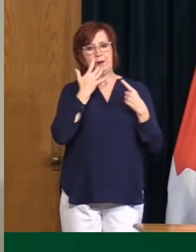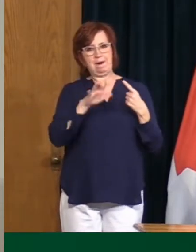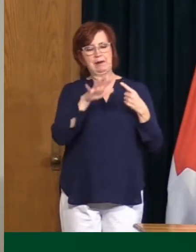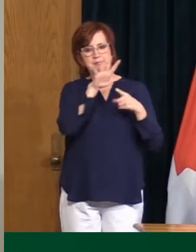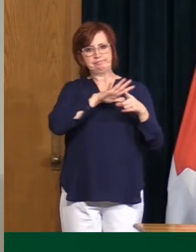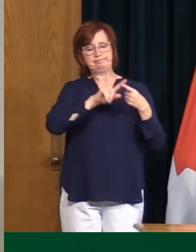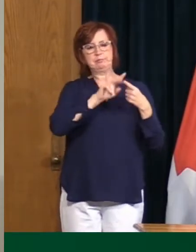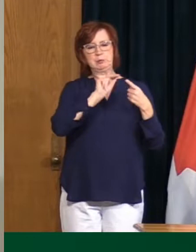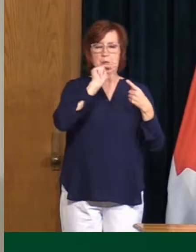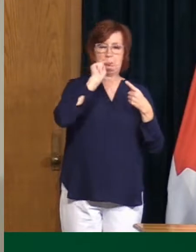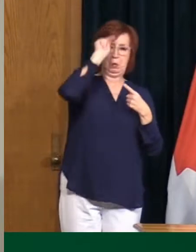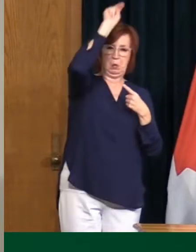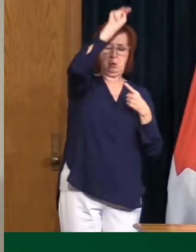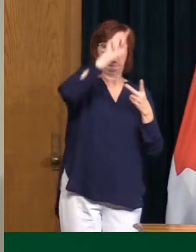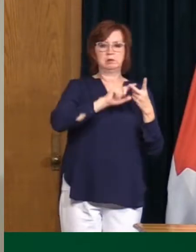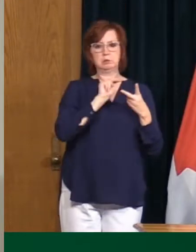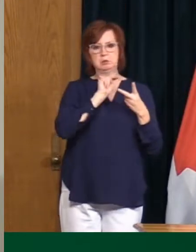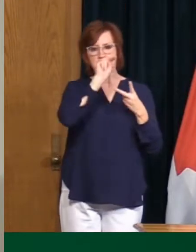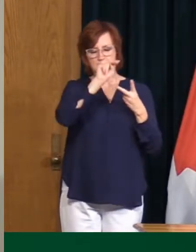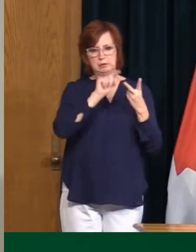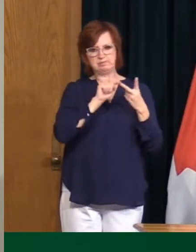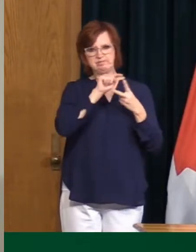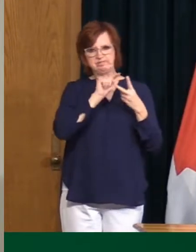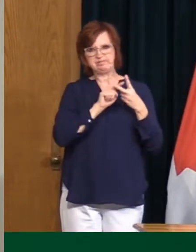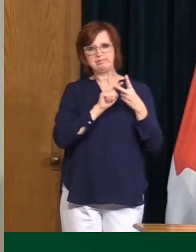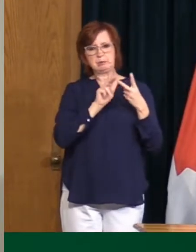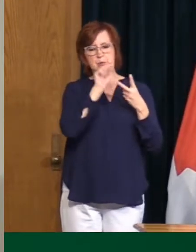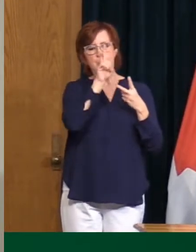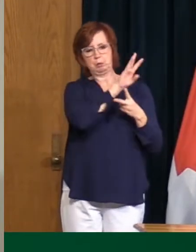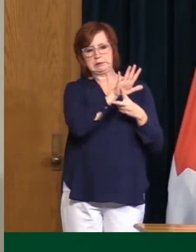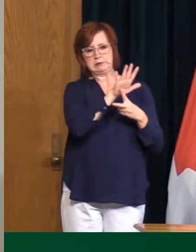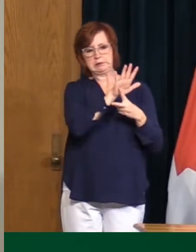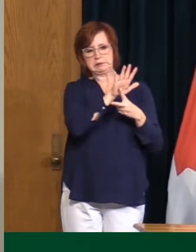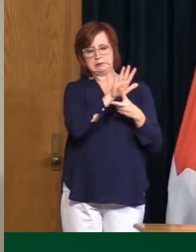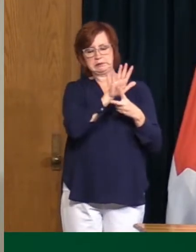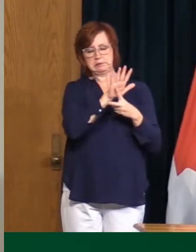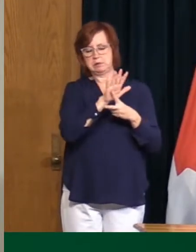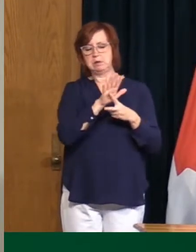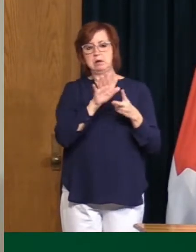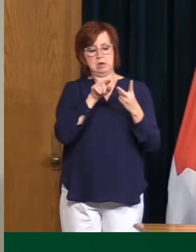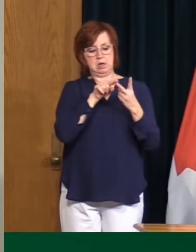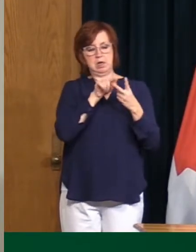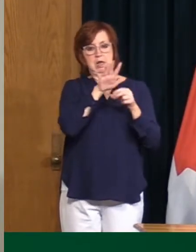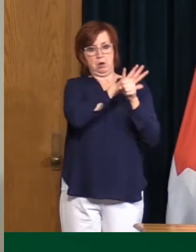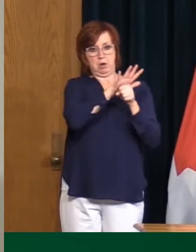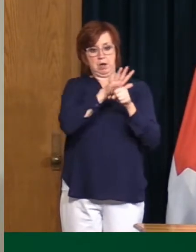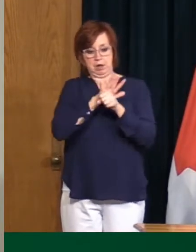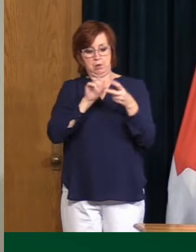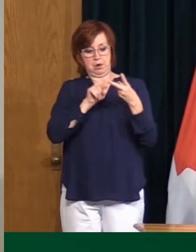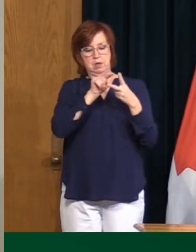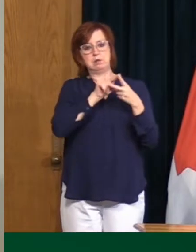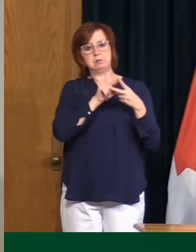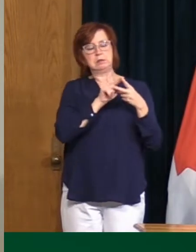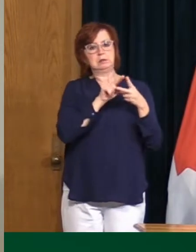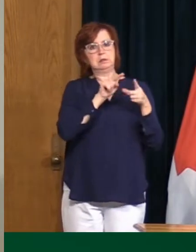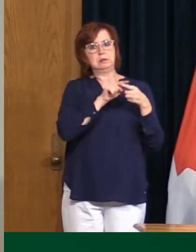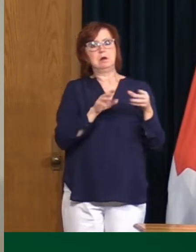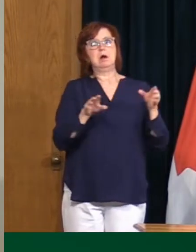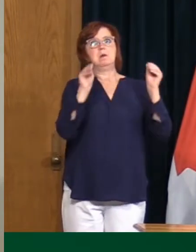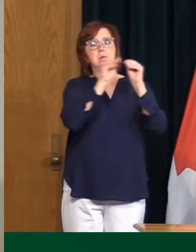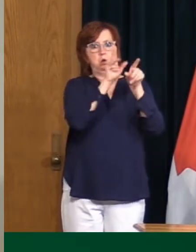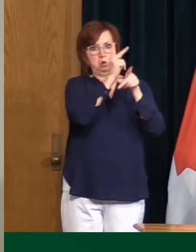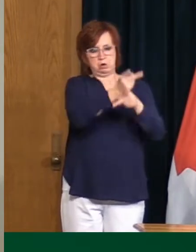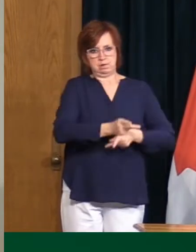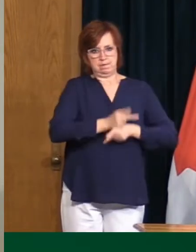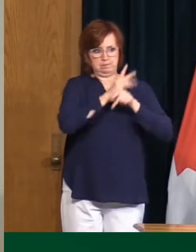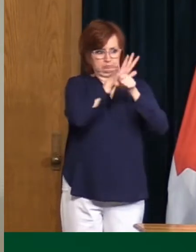of the province. And that's where we still have to maintain additional precautions, including some travel restrictions in the far north and